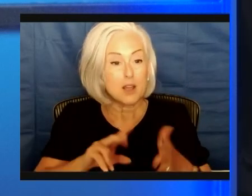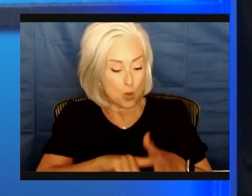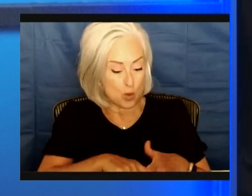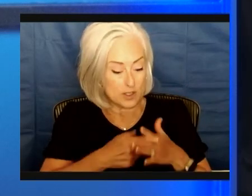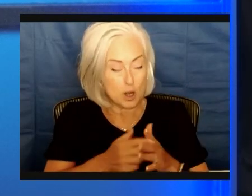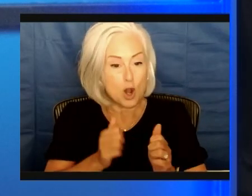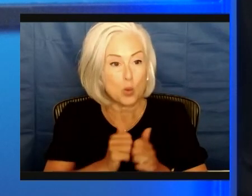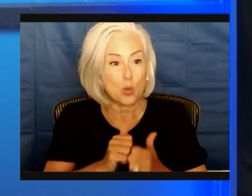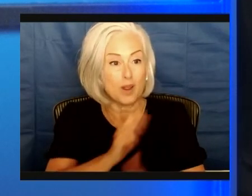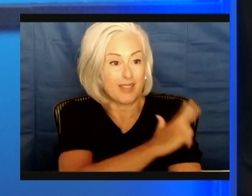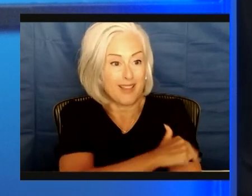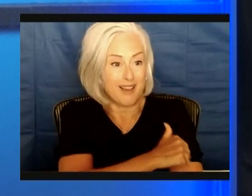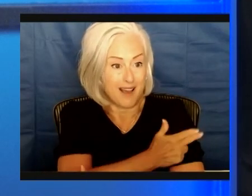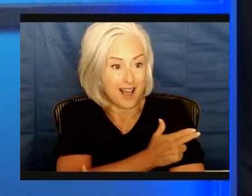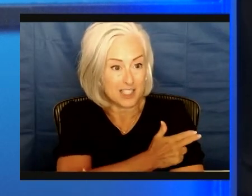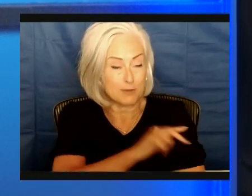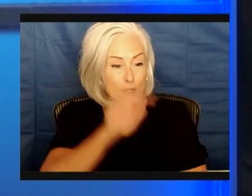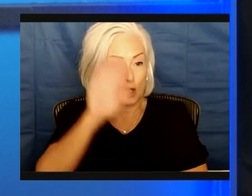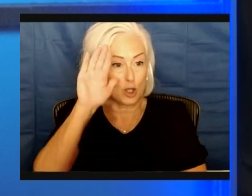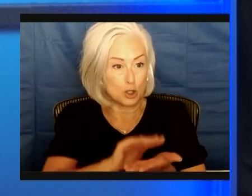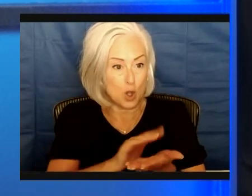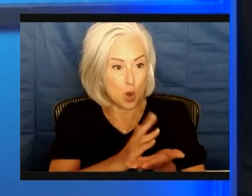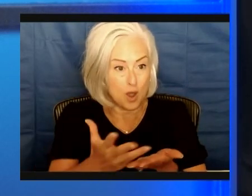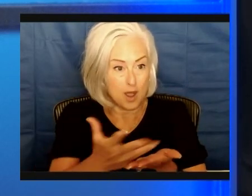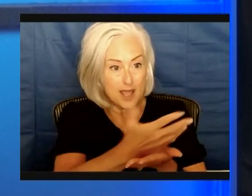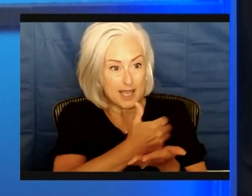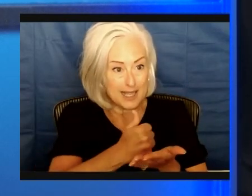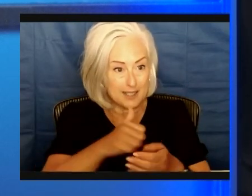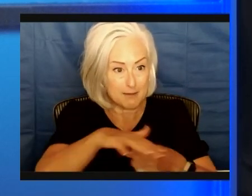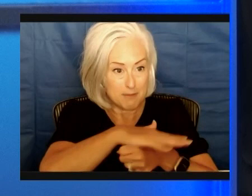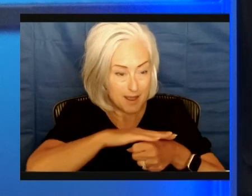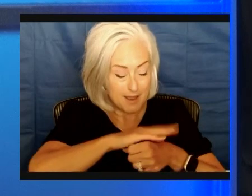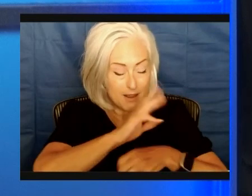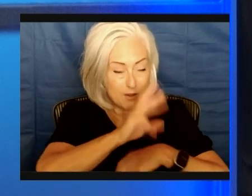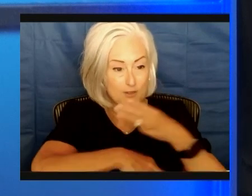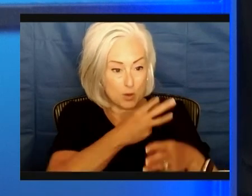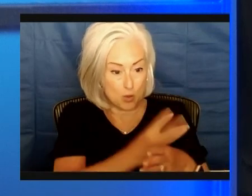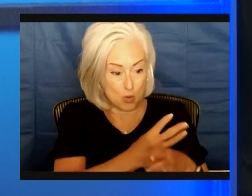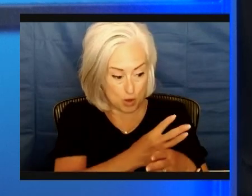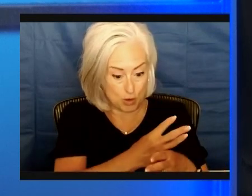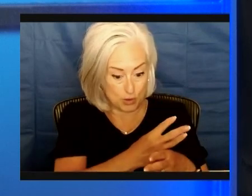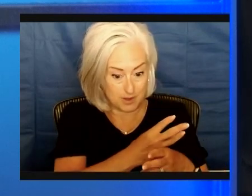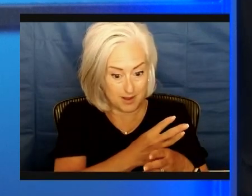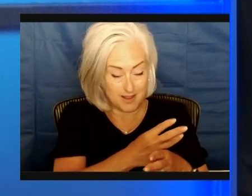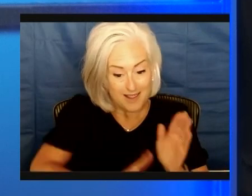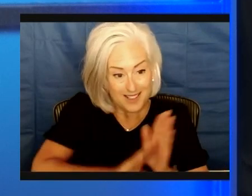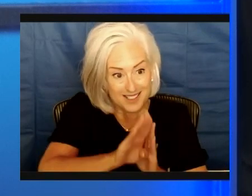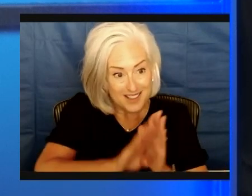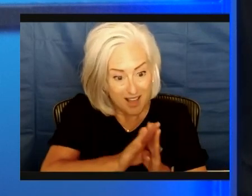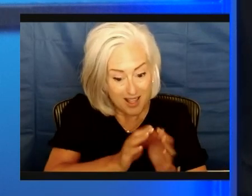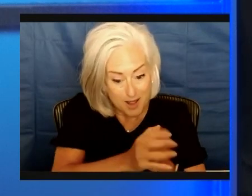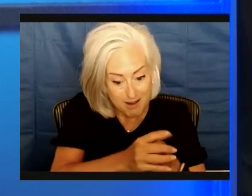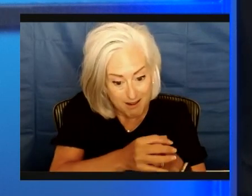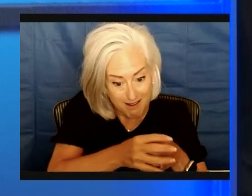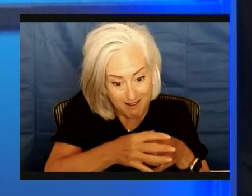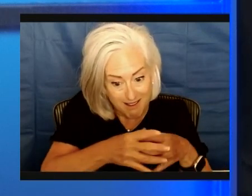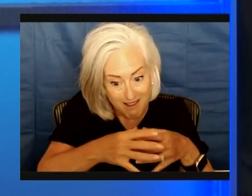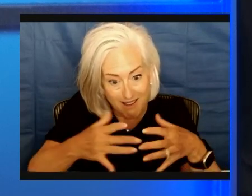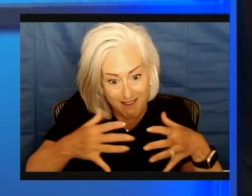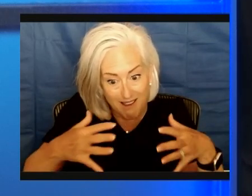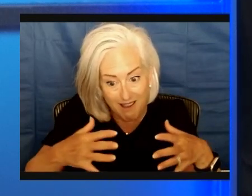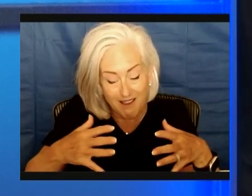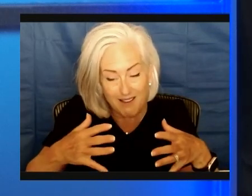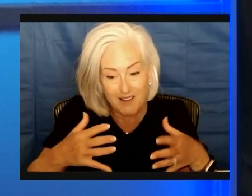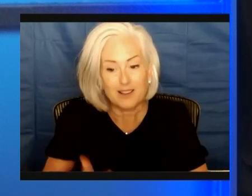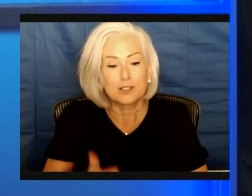middle income part of the world and bring it up to where its outcomes at that trauma center could equal the outcomes at a trauma center,